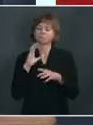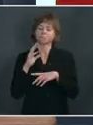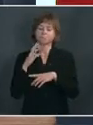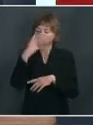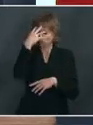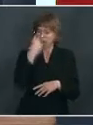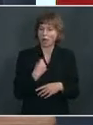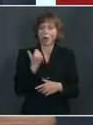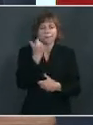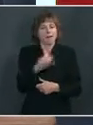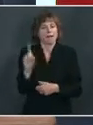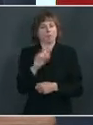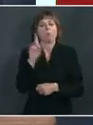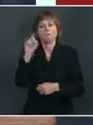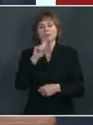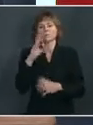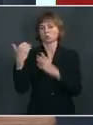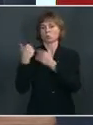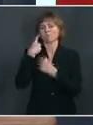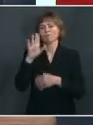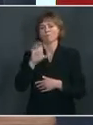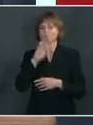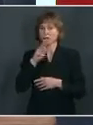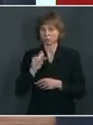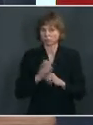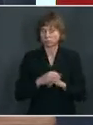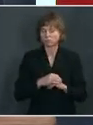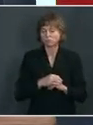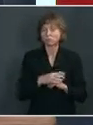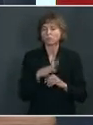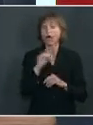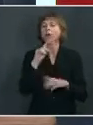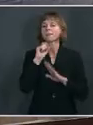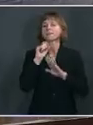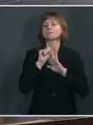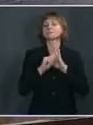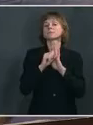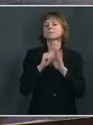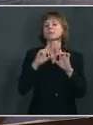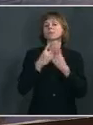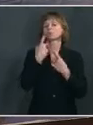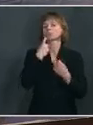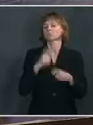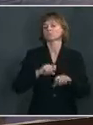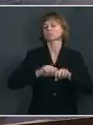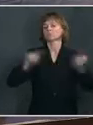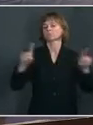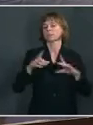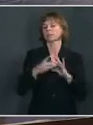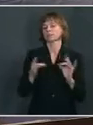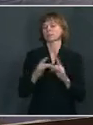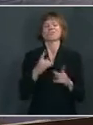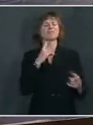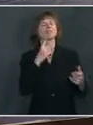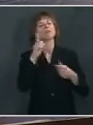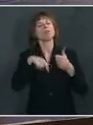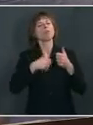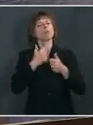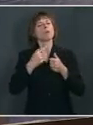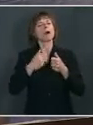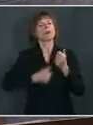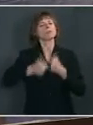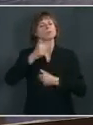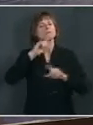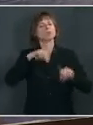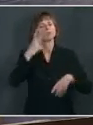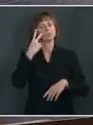heinous crimes. And the State Department, I know, also just put out a statement. Ask about this flurry of executive orders we've seen. President